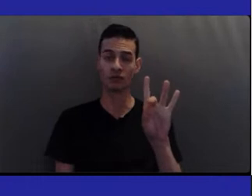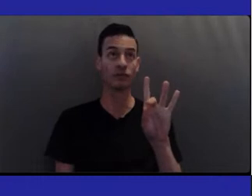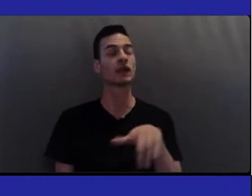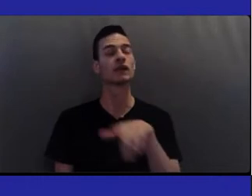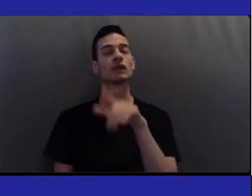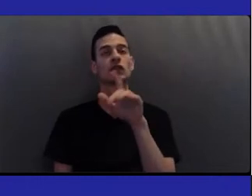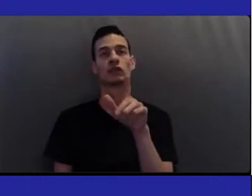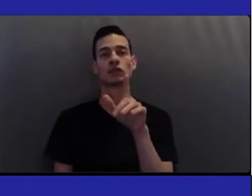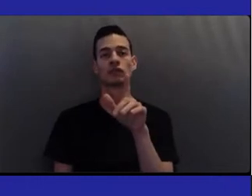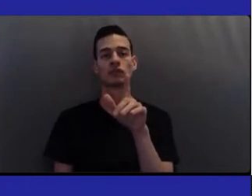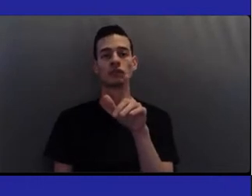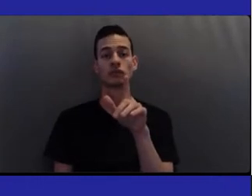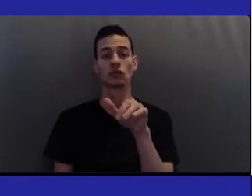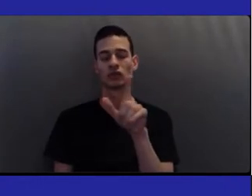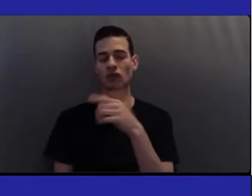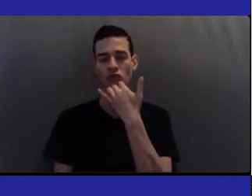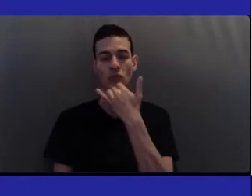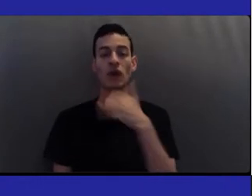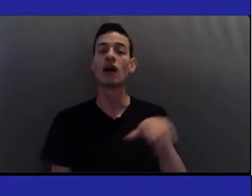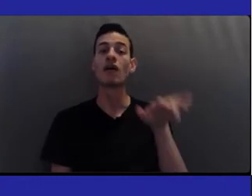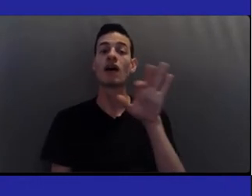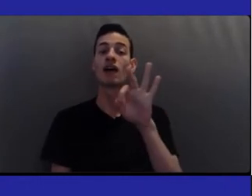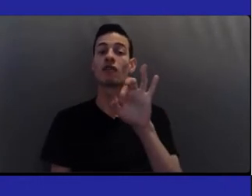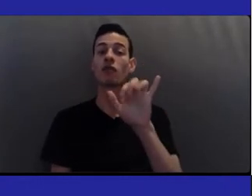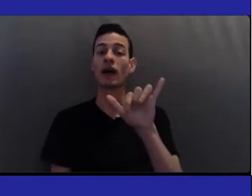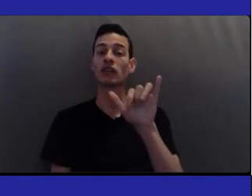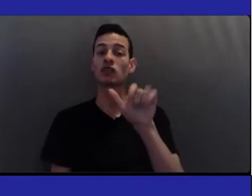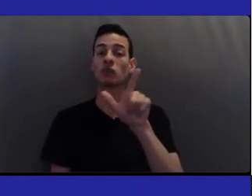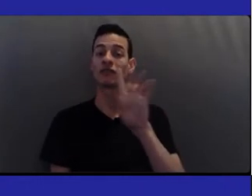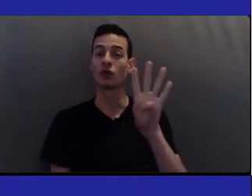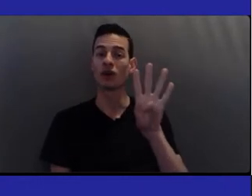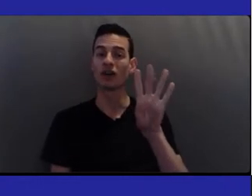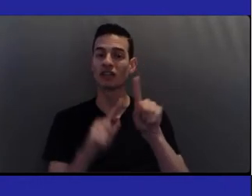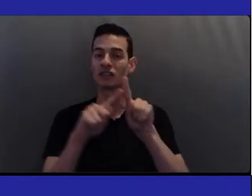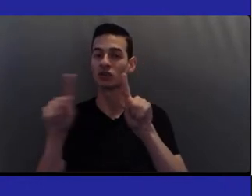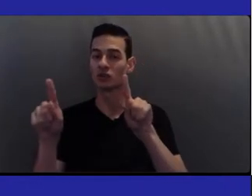contract dollar amount with a 20% contingency is